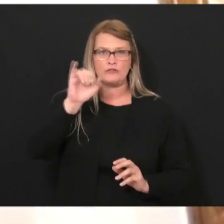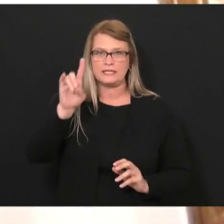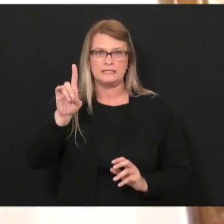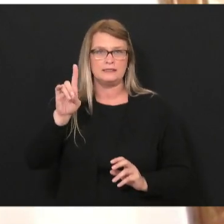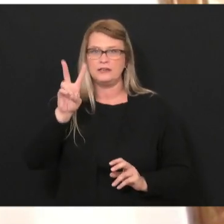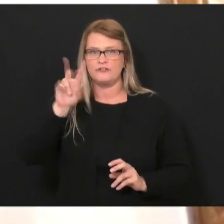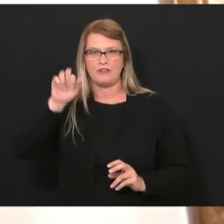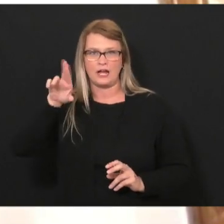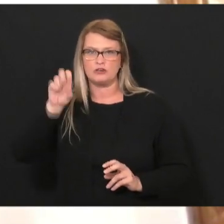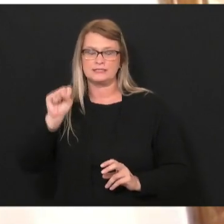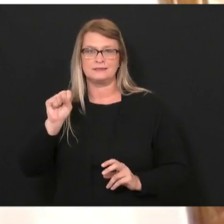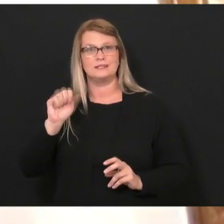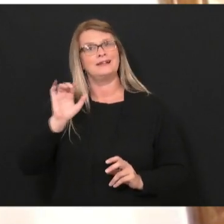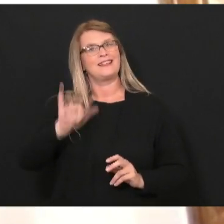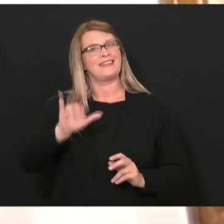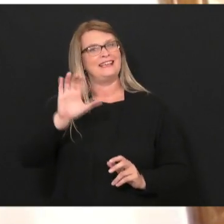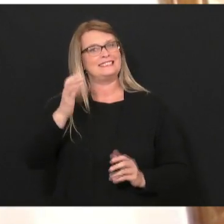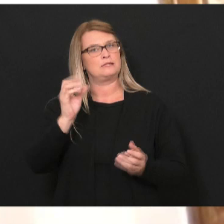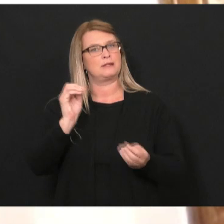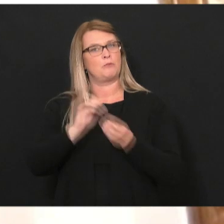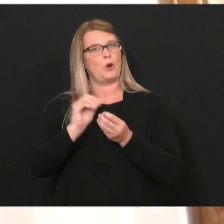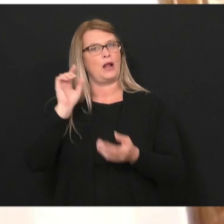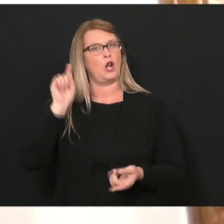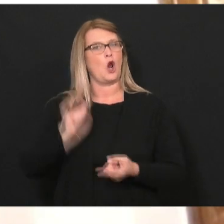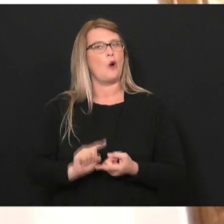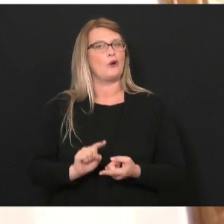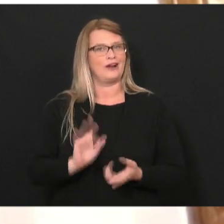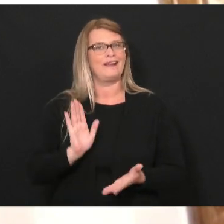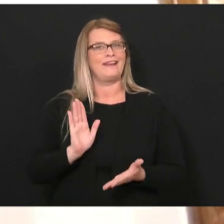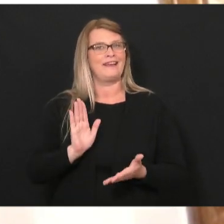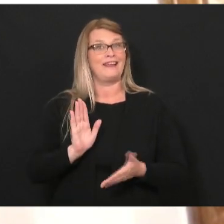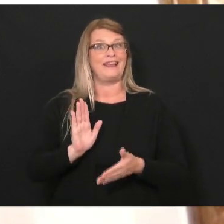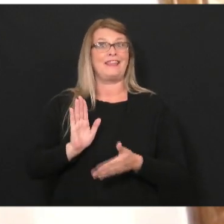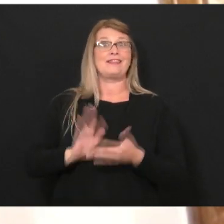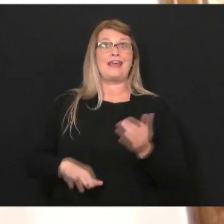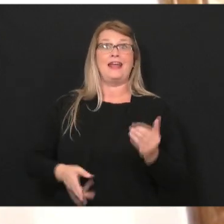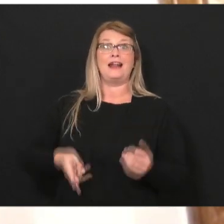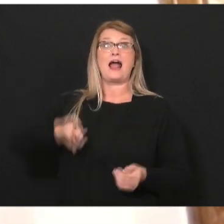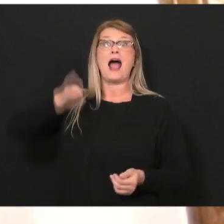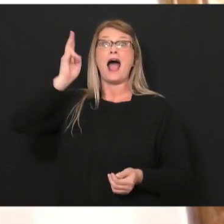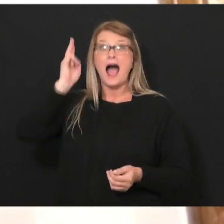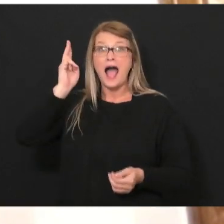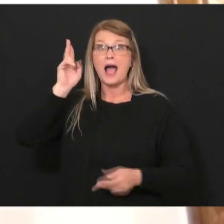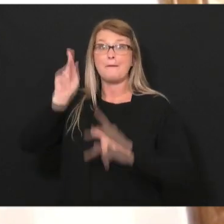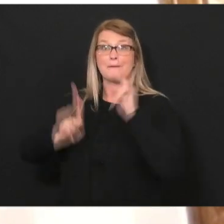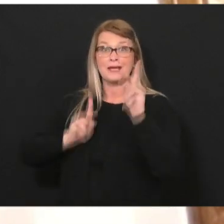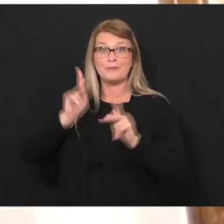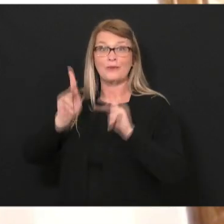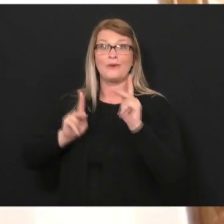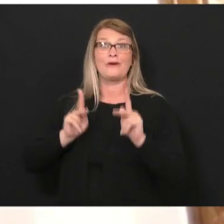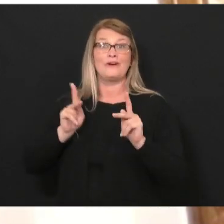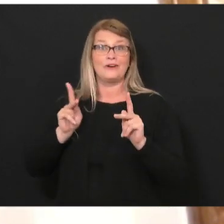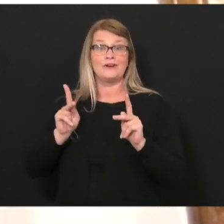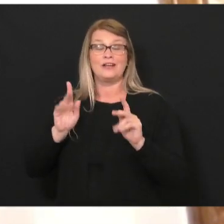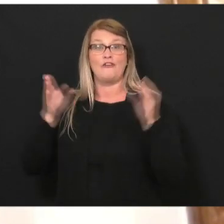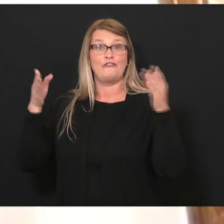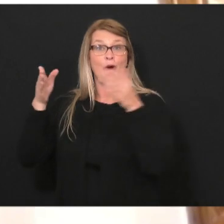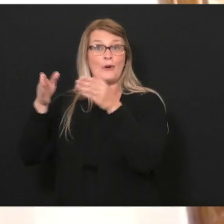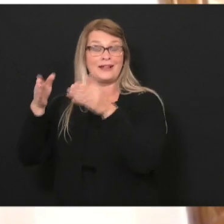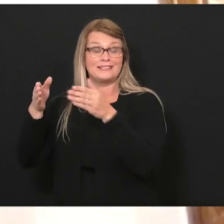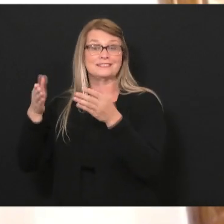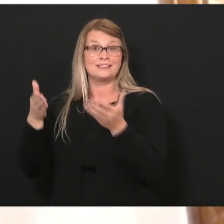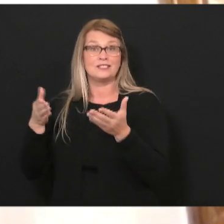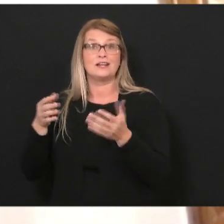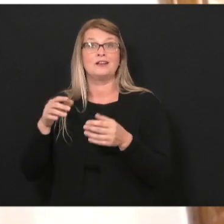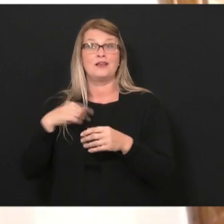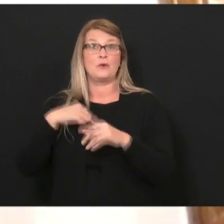a lower positivity rate than the very high likelihood sort of focus